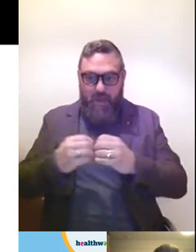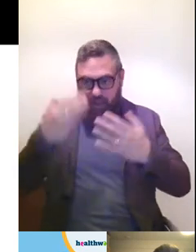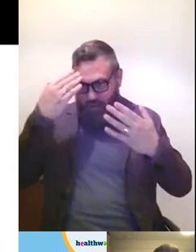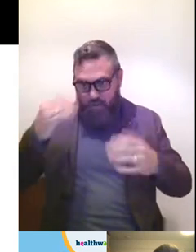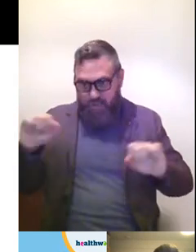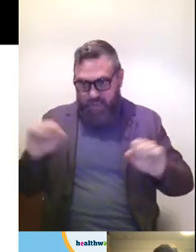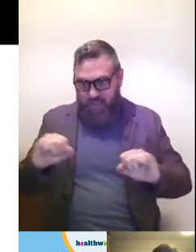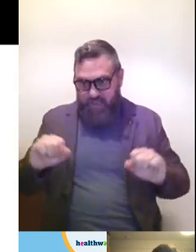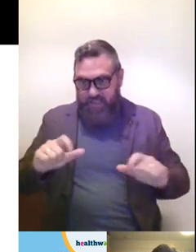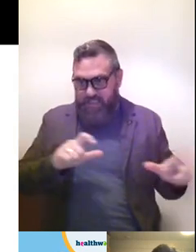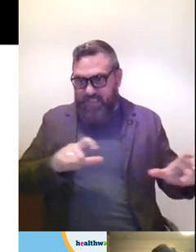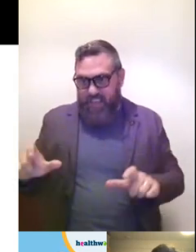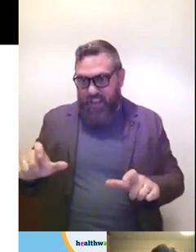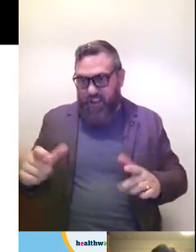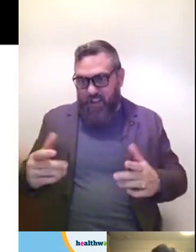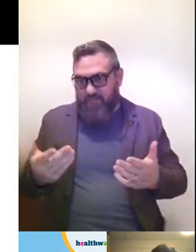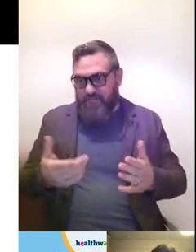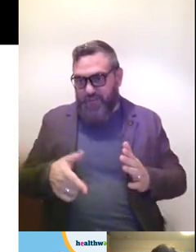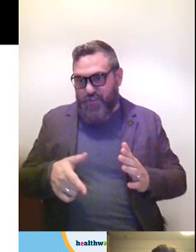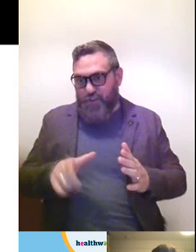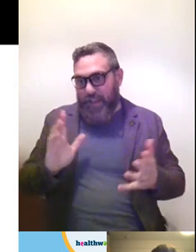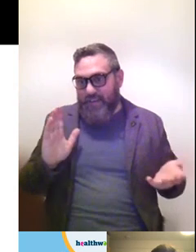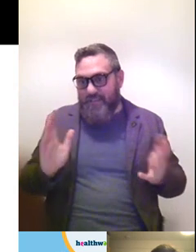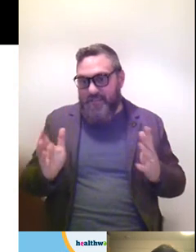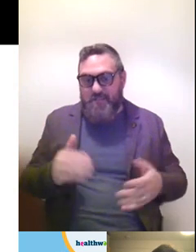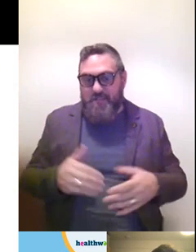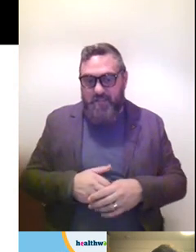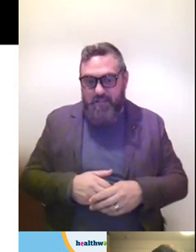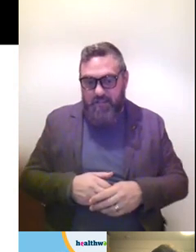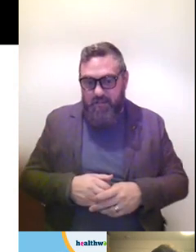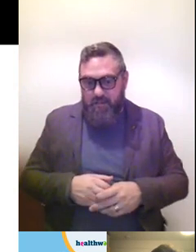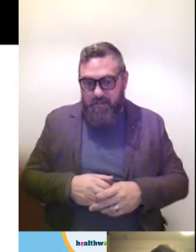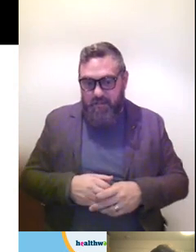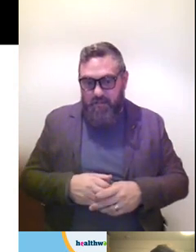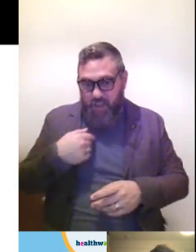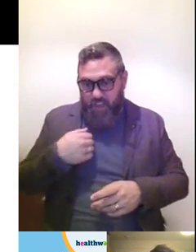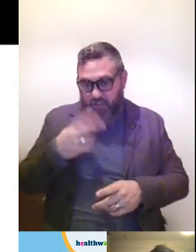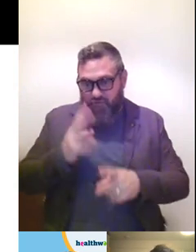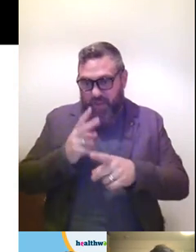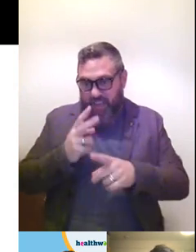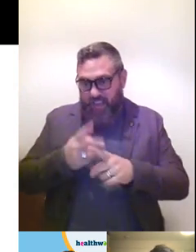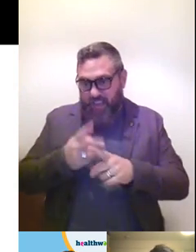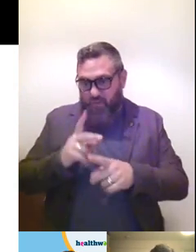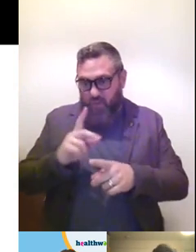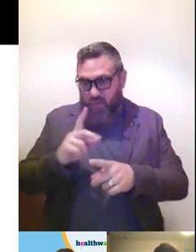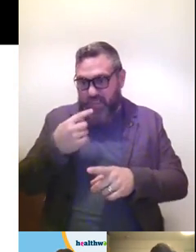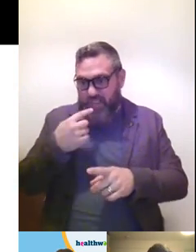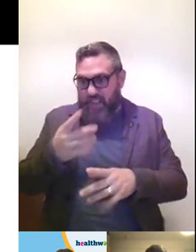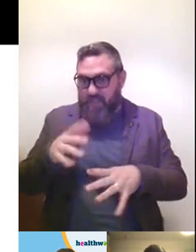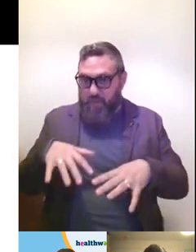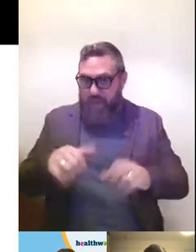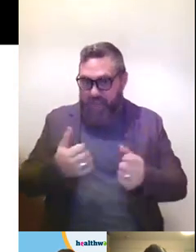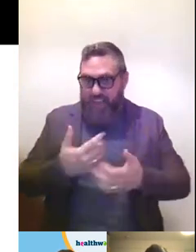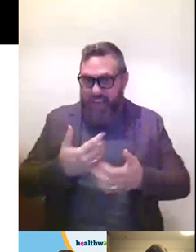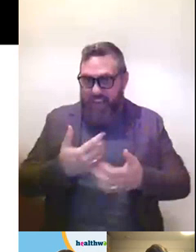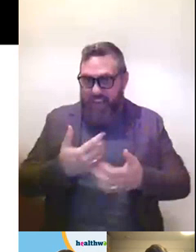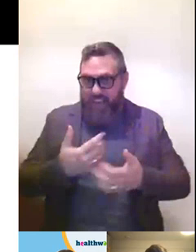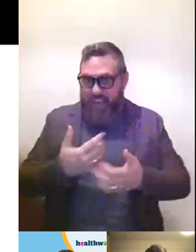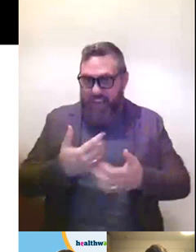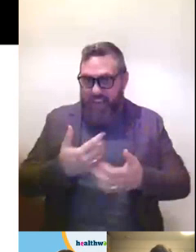mean, it's still early days. So all I can say is, reiterate is what I said at the beginning, is that a lot of work is going on at what we